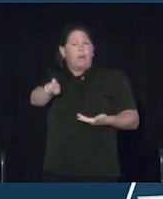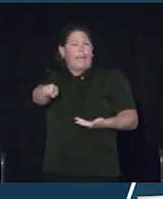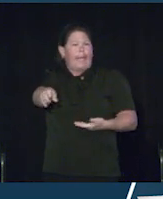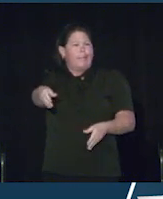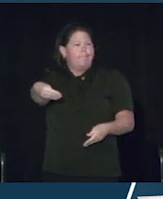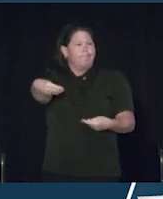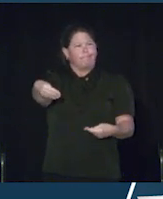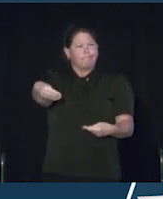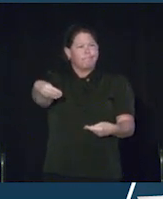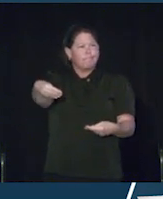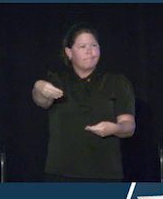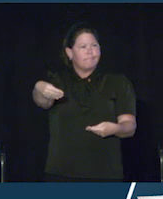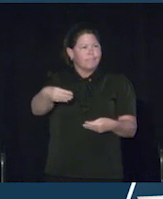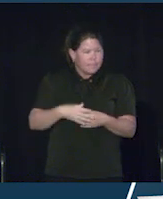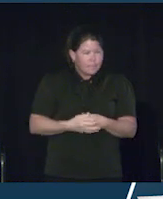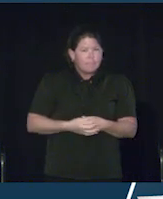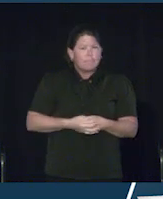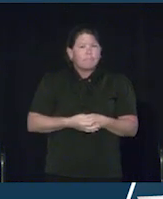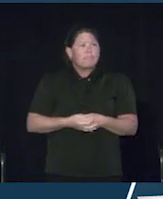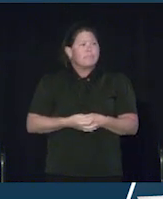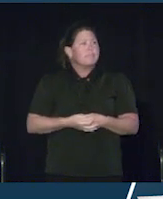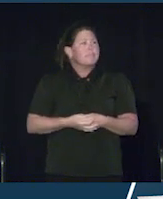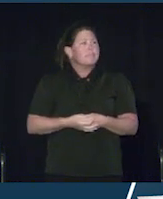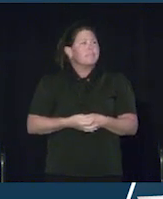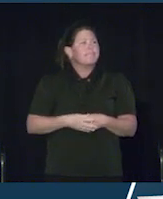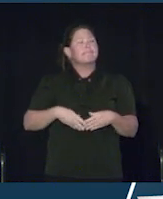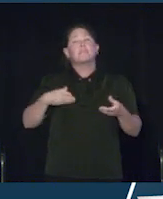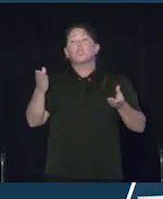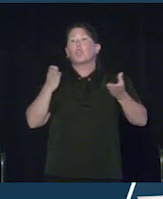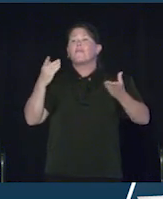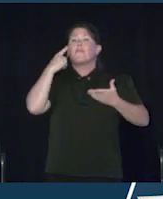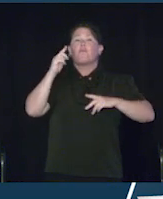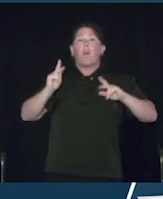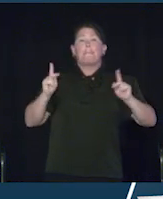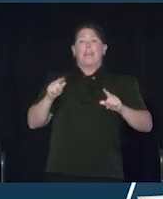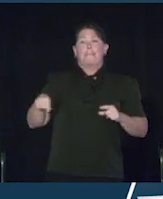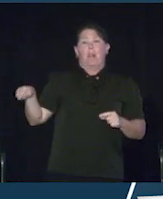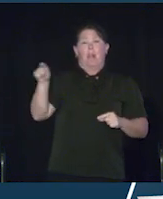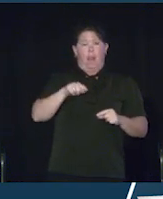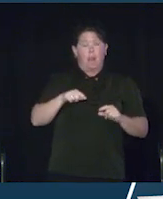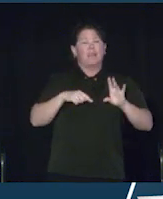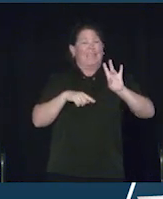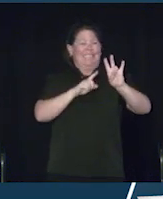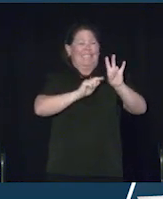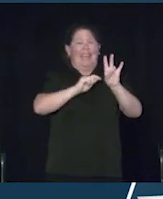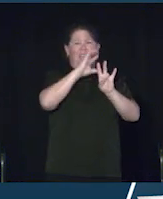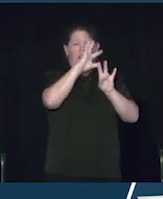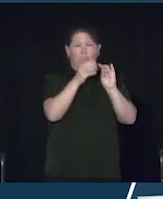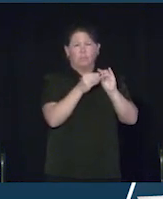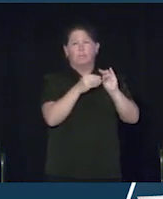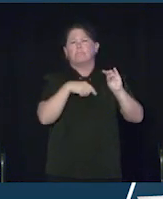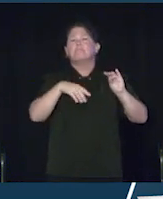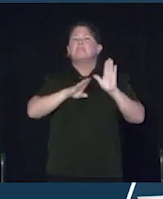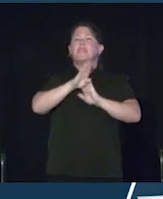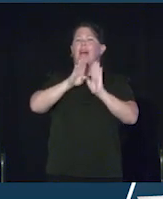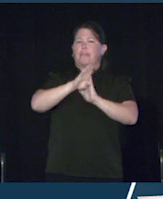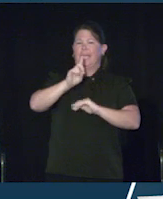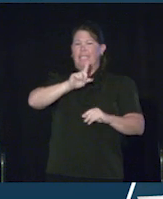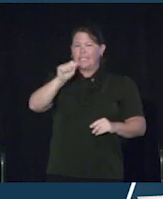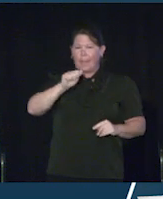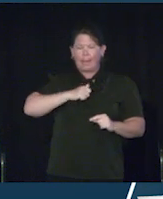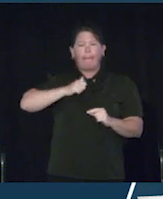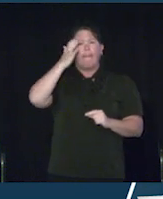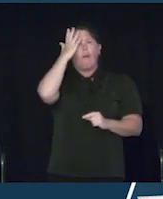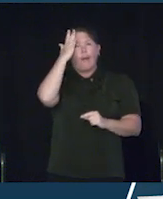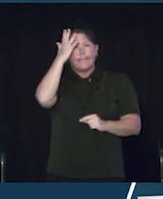So, you know, we provide services to individuals who have one of 7 developmental disabilities: autism or severe